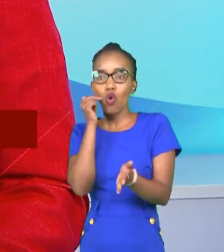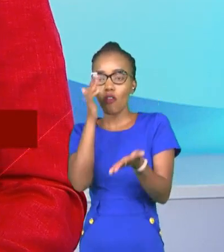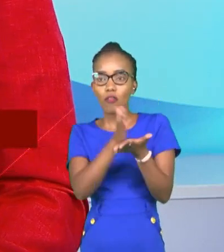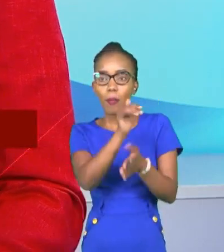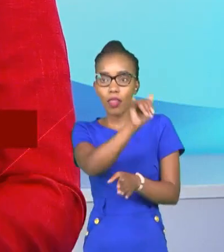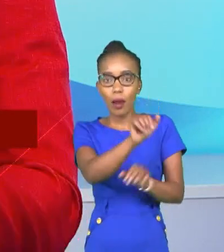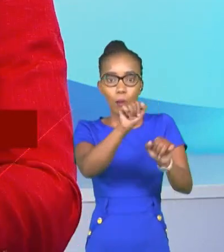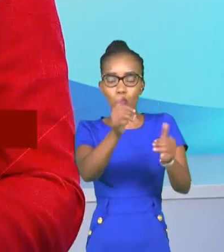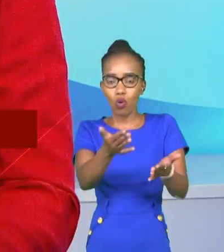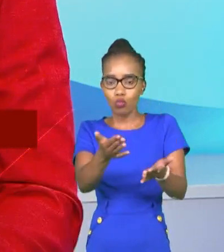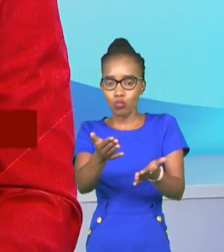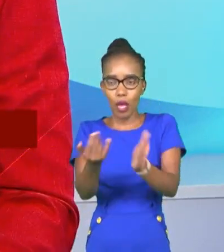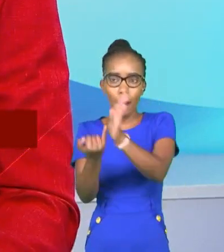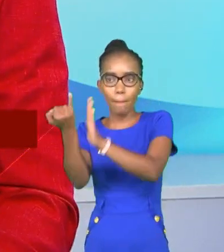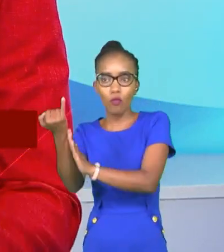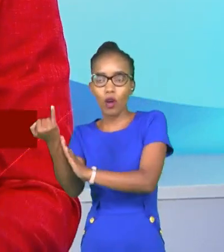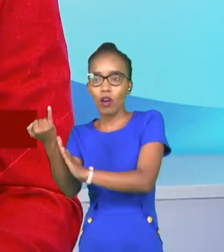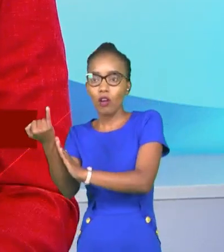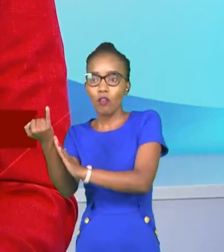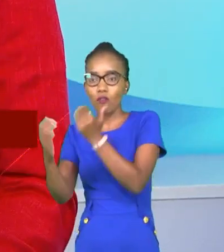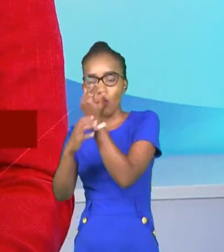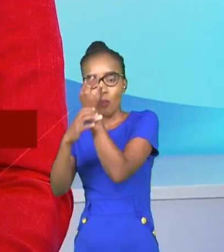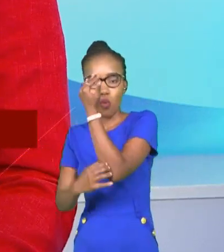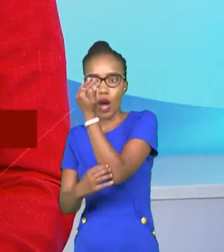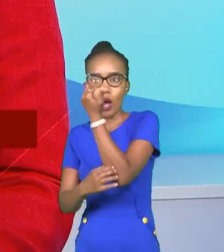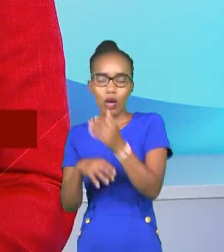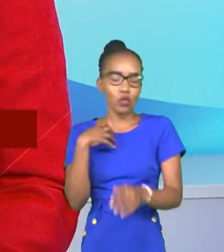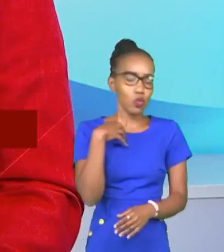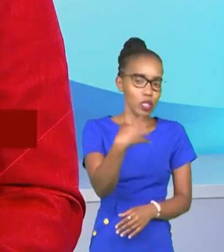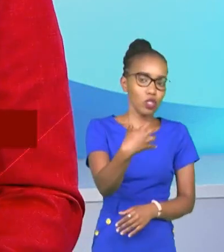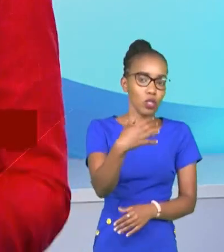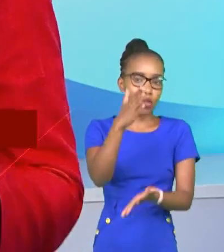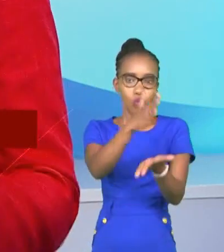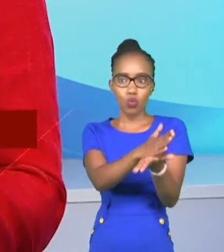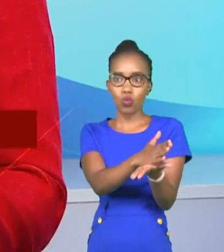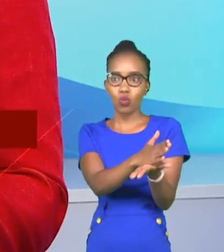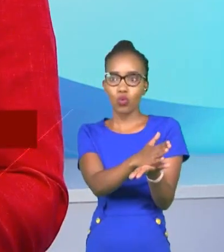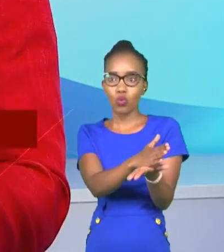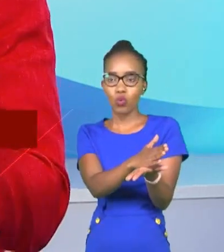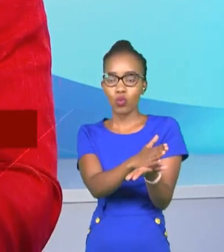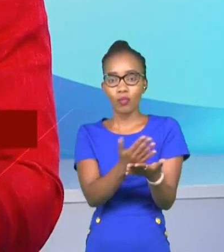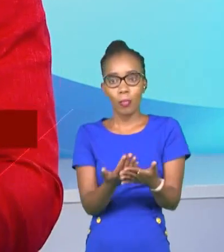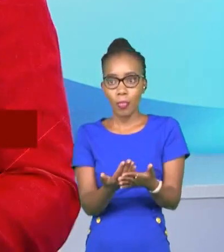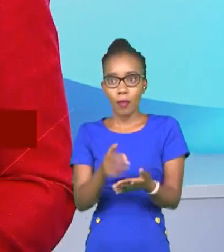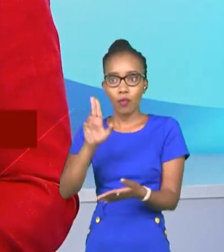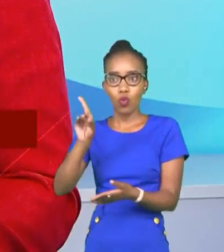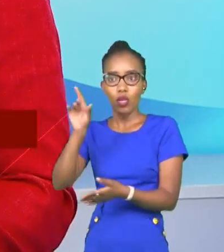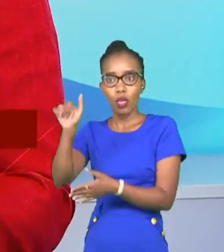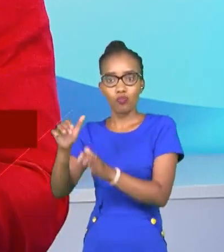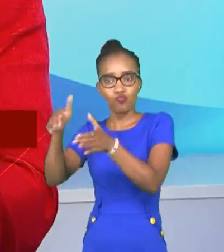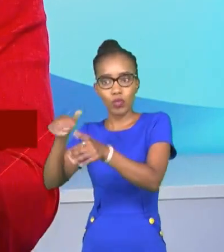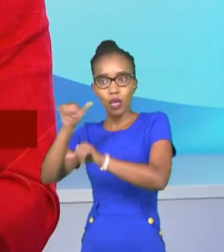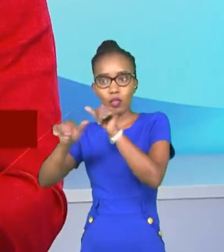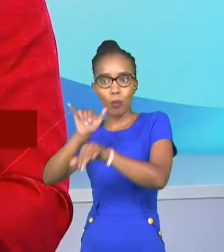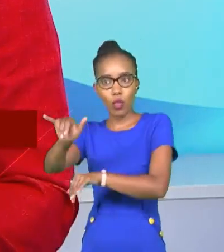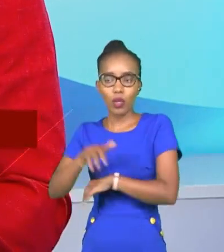can indeed rise from the lower end of the pyramid to the higher end of the pyramid. And that is what the UDA movement is all about.